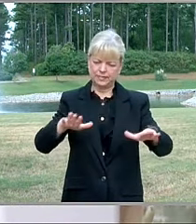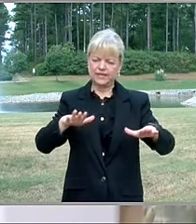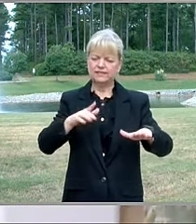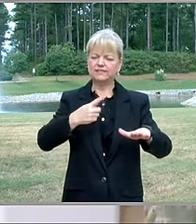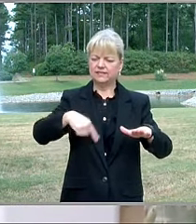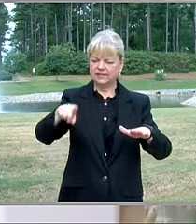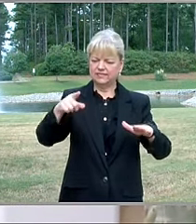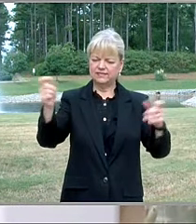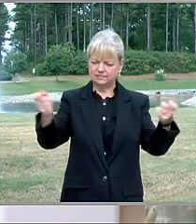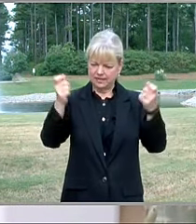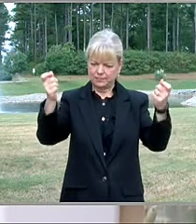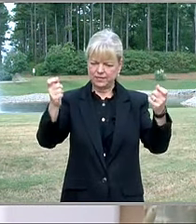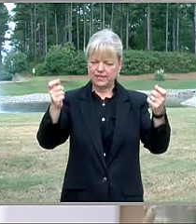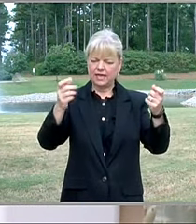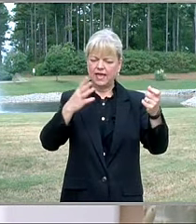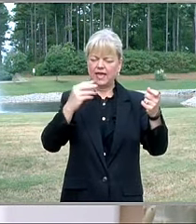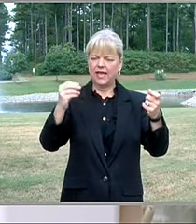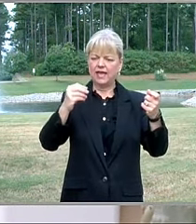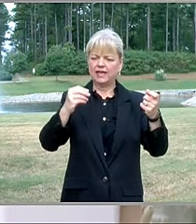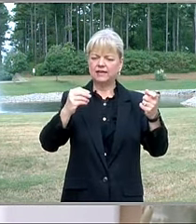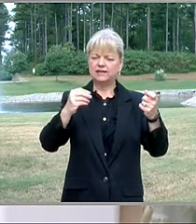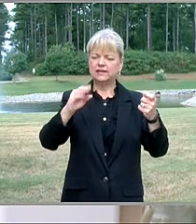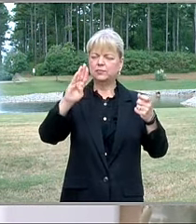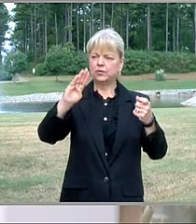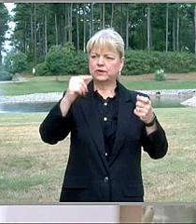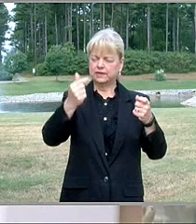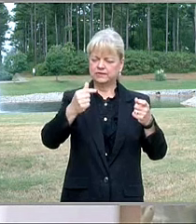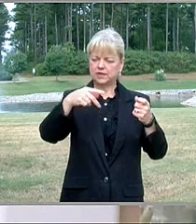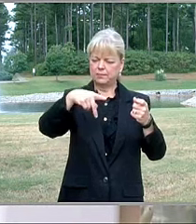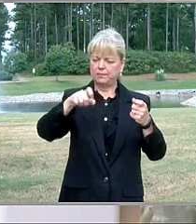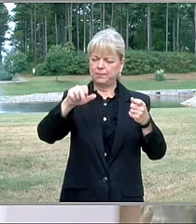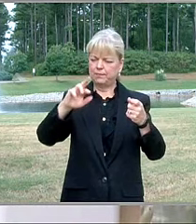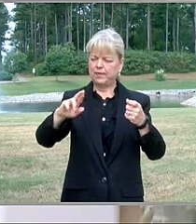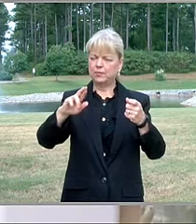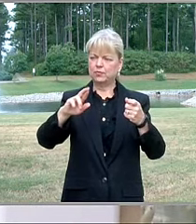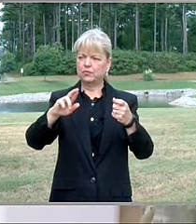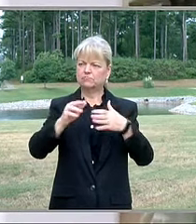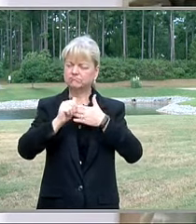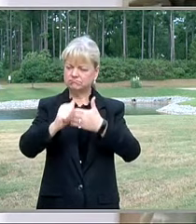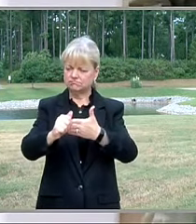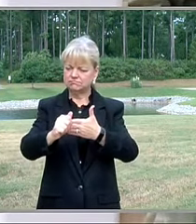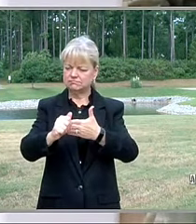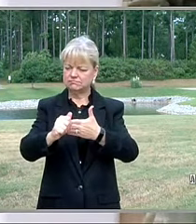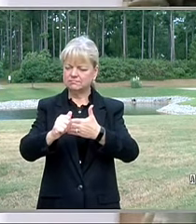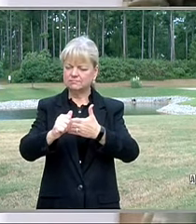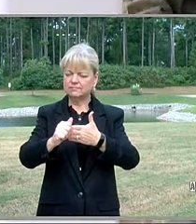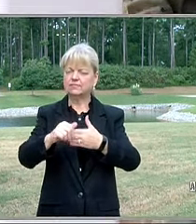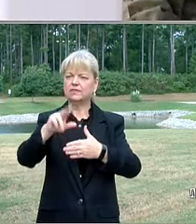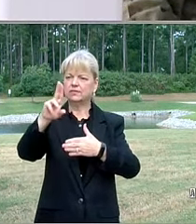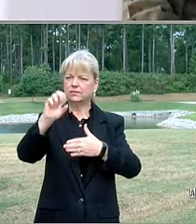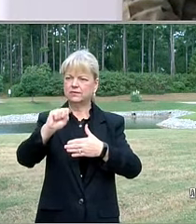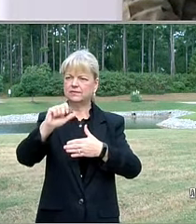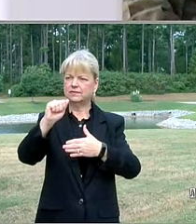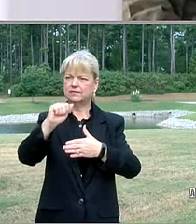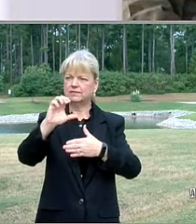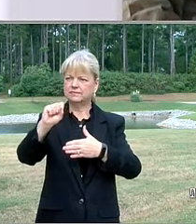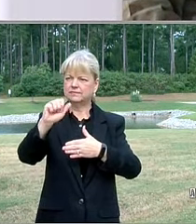on Brigadier General Pepper's command, on USASAC, its soldiers and its